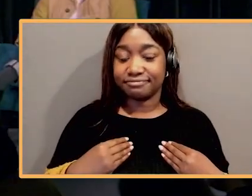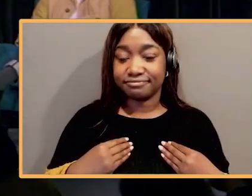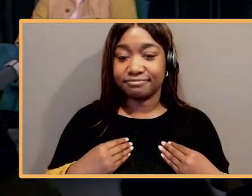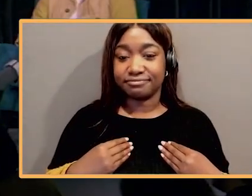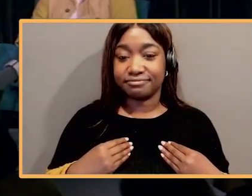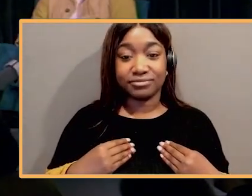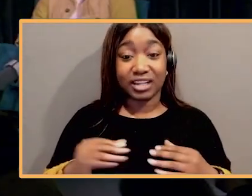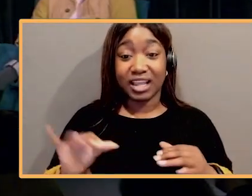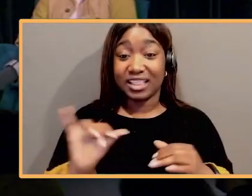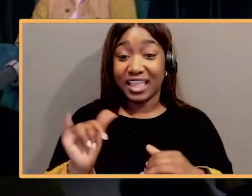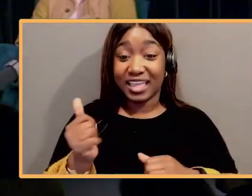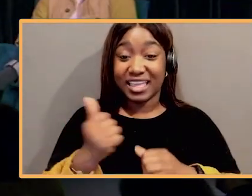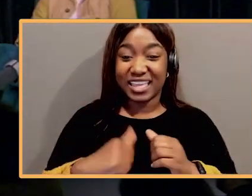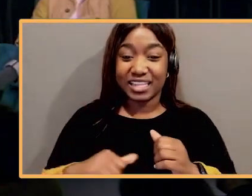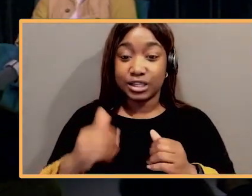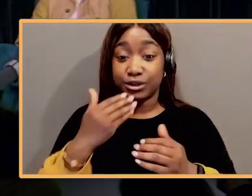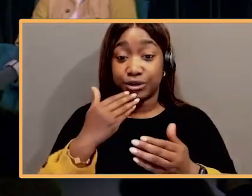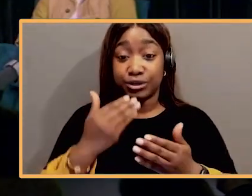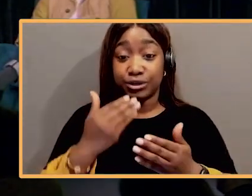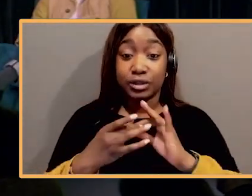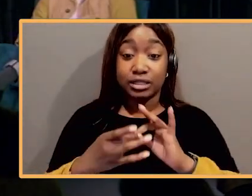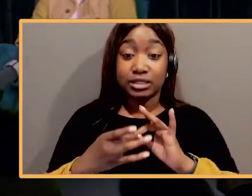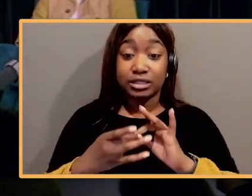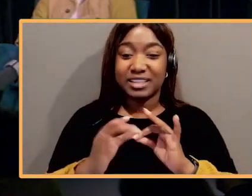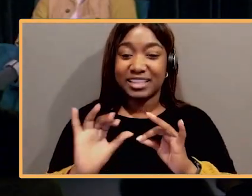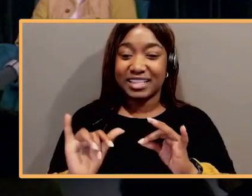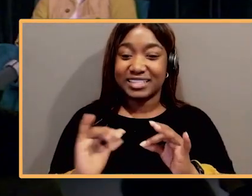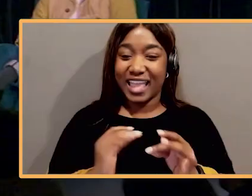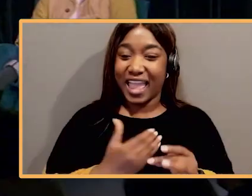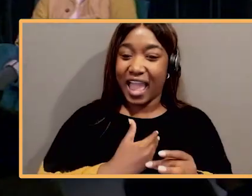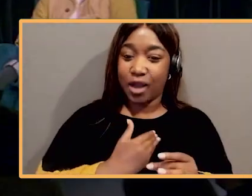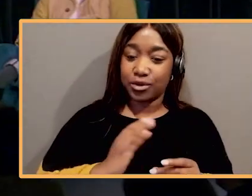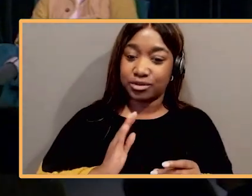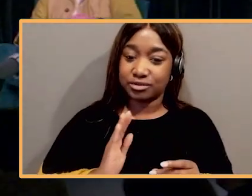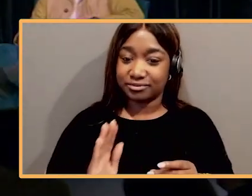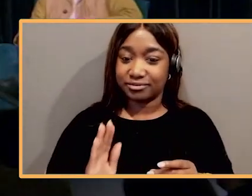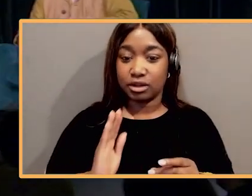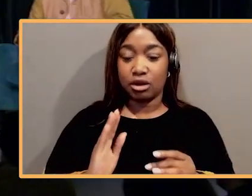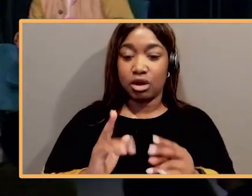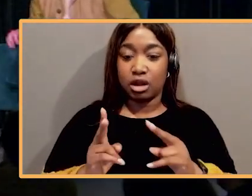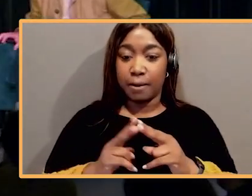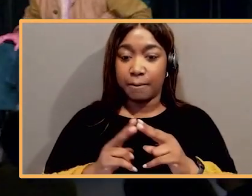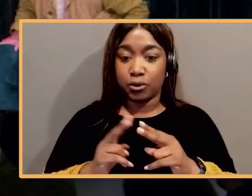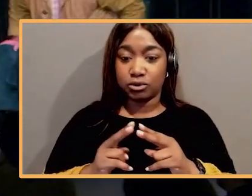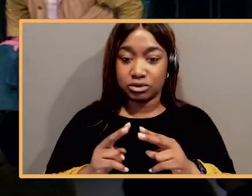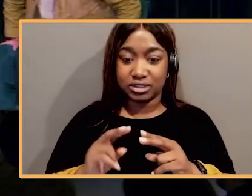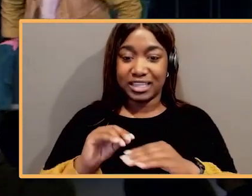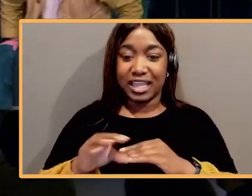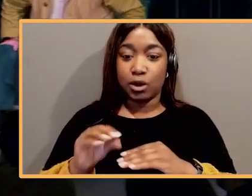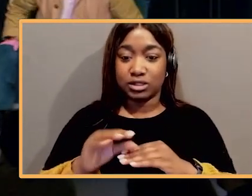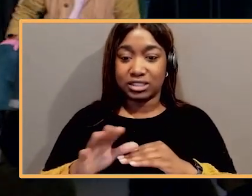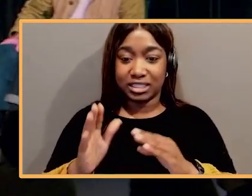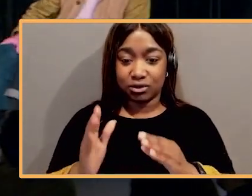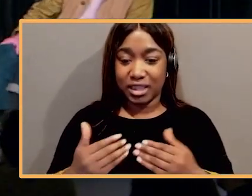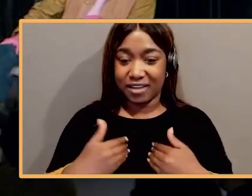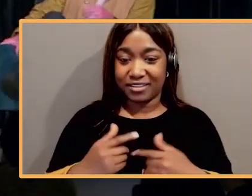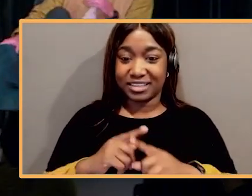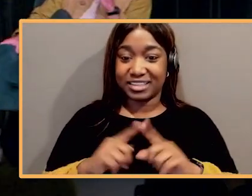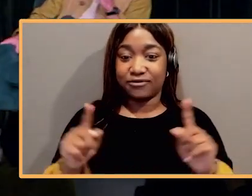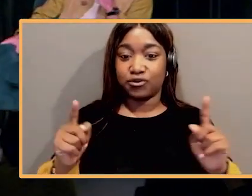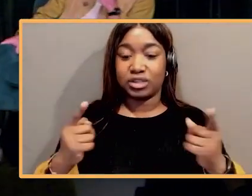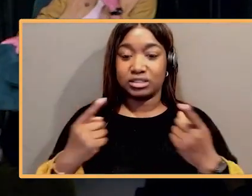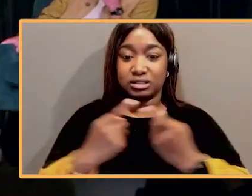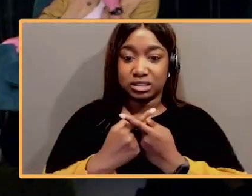Like any good relationship, that's our couples counseling. We're working across difference. We're